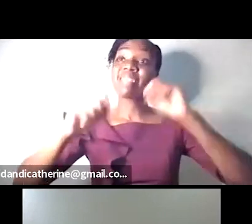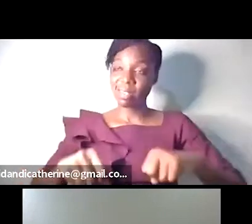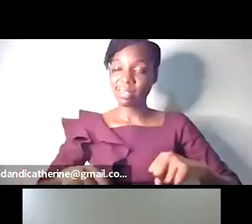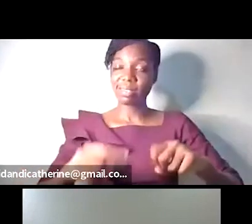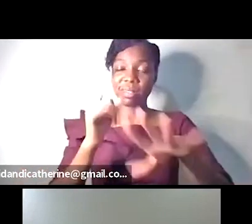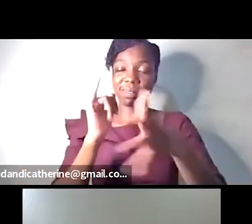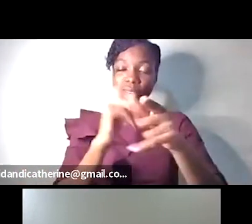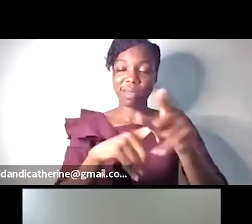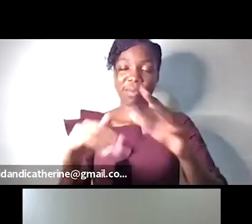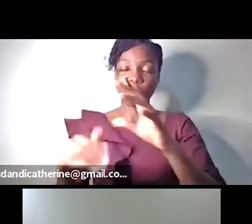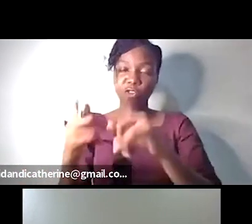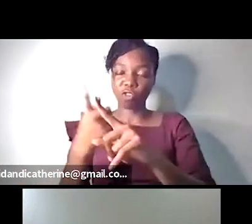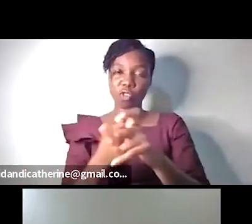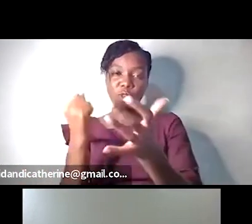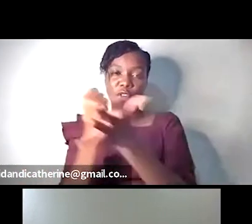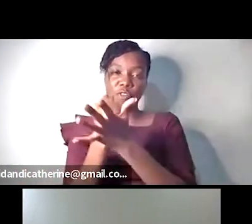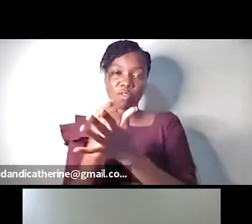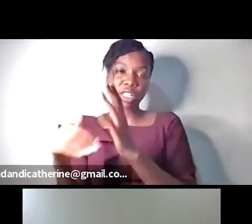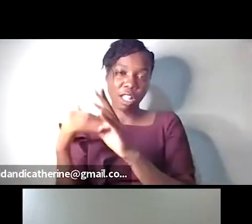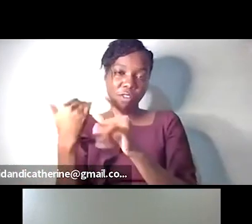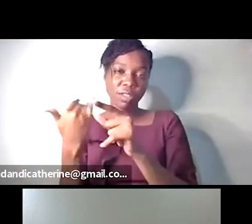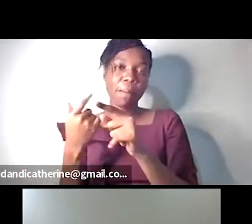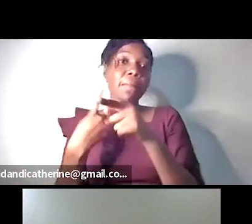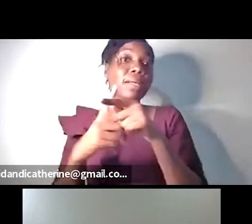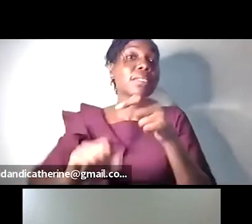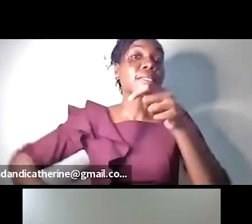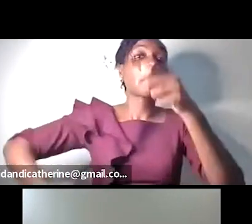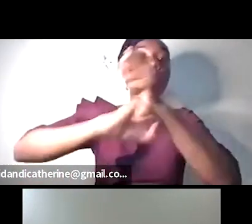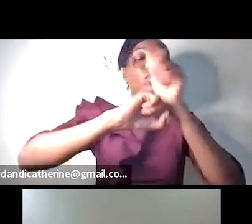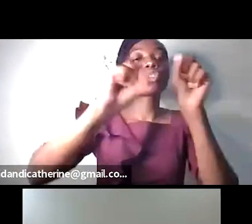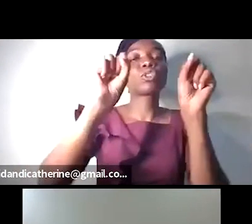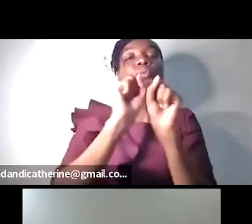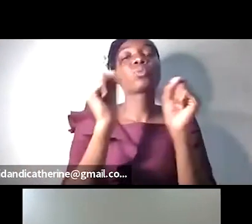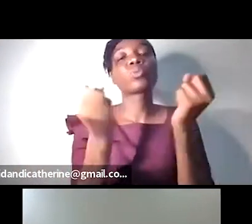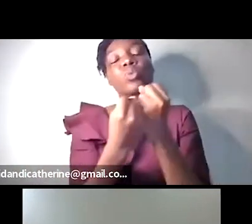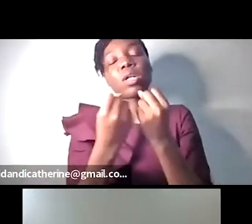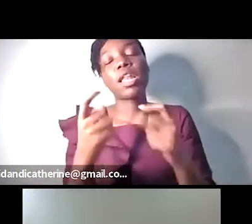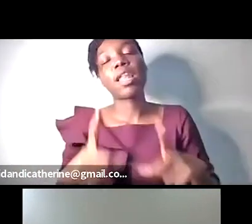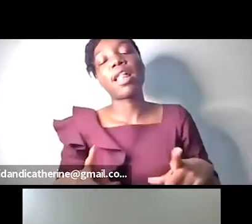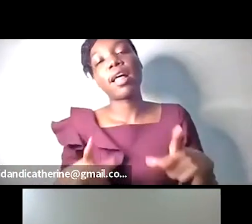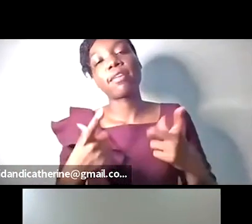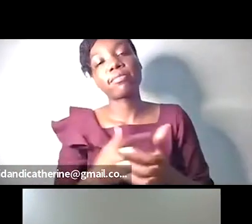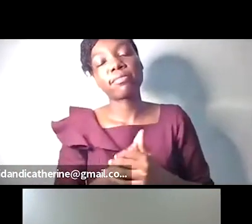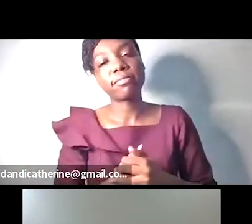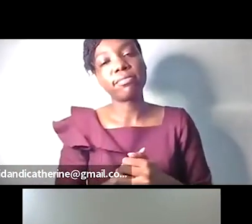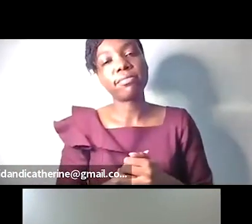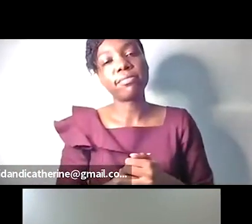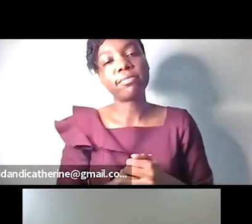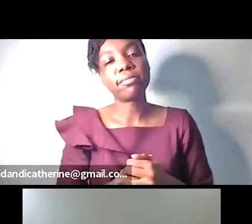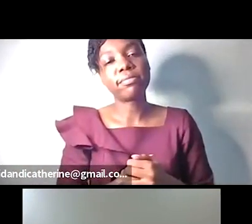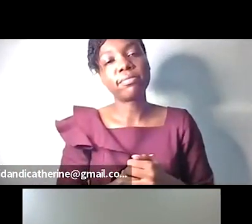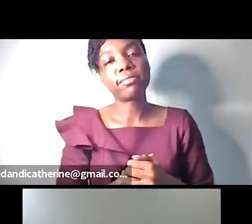of course, to support them on social lives. So